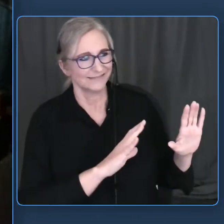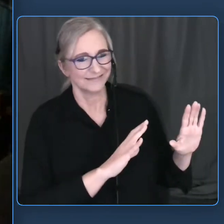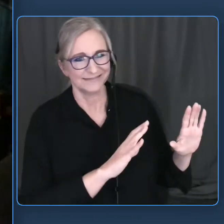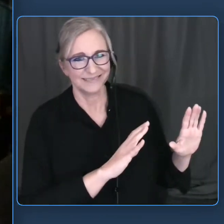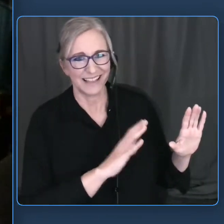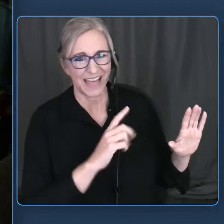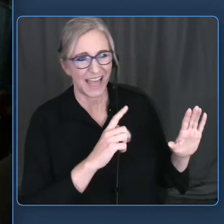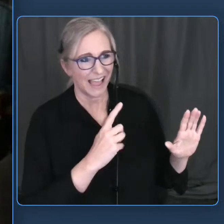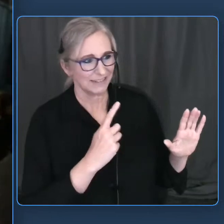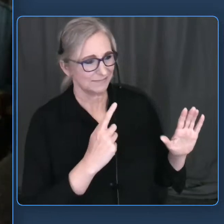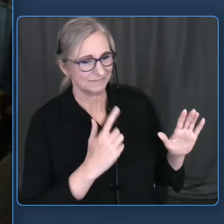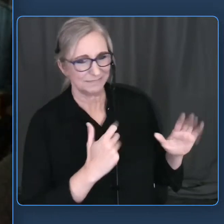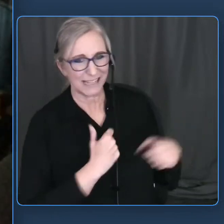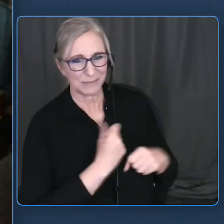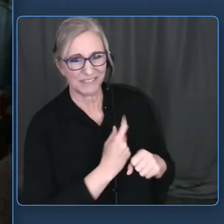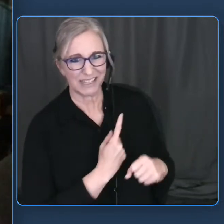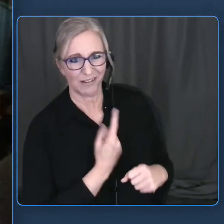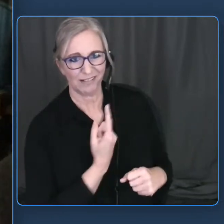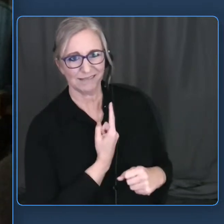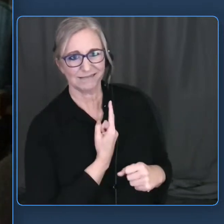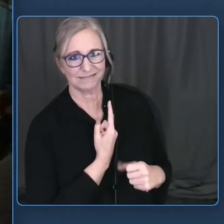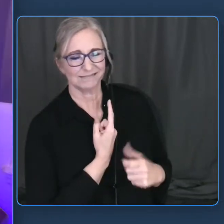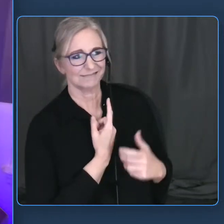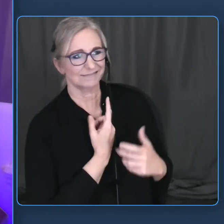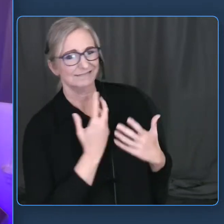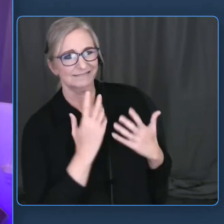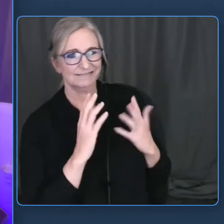it's isolating in that way.